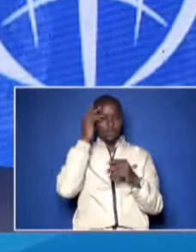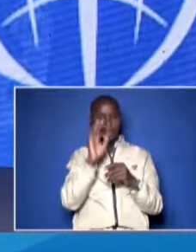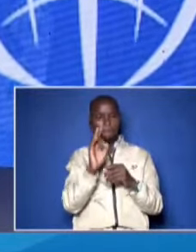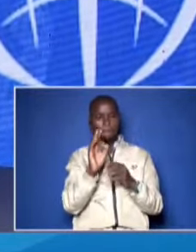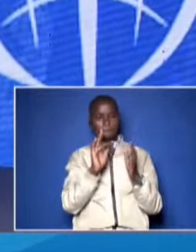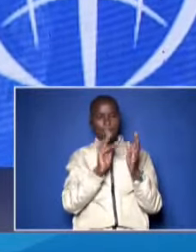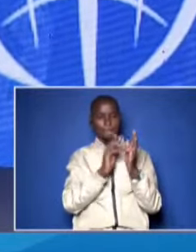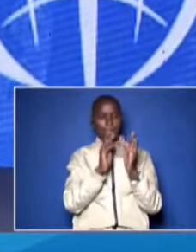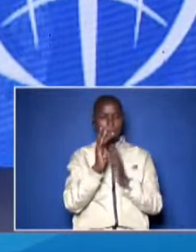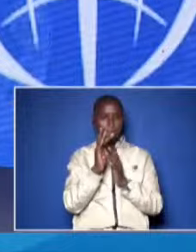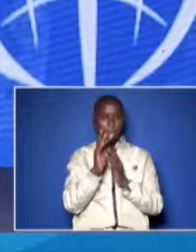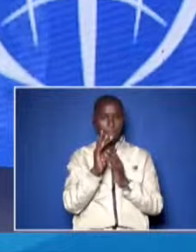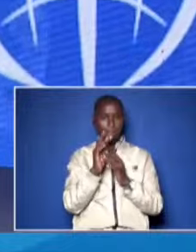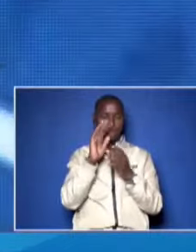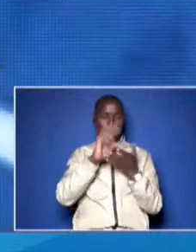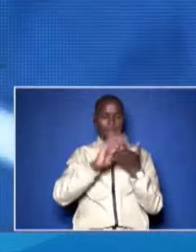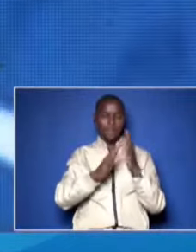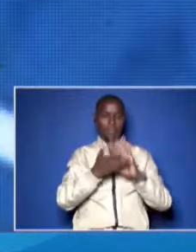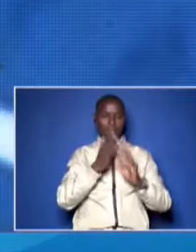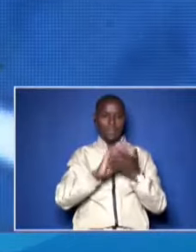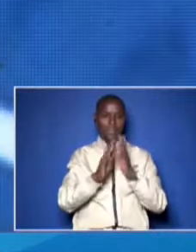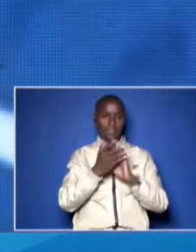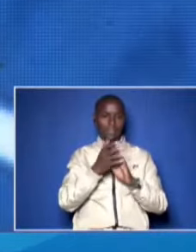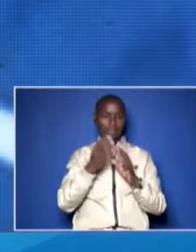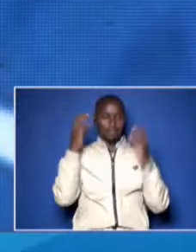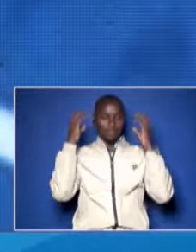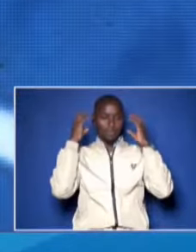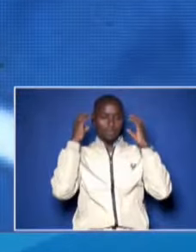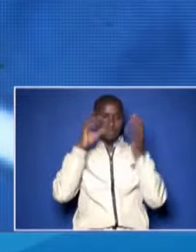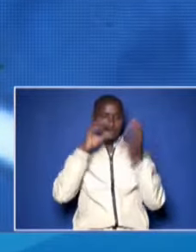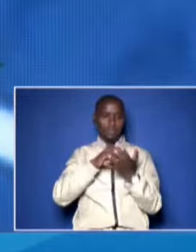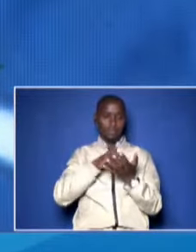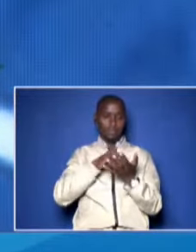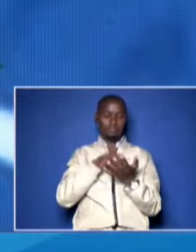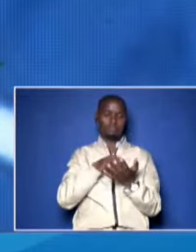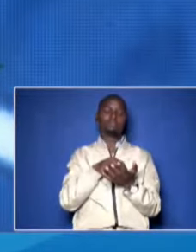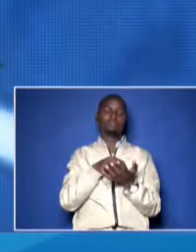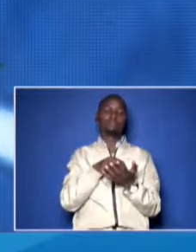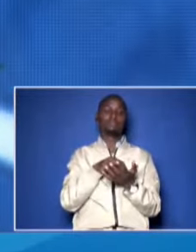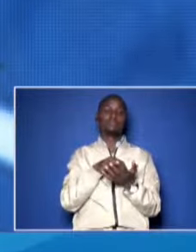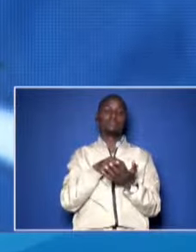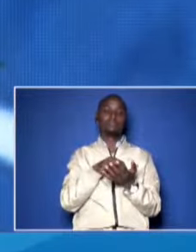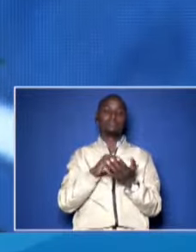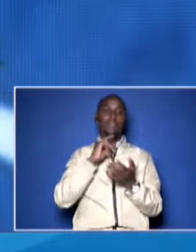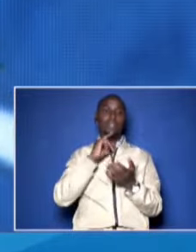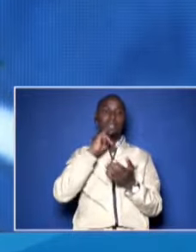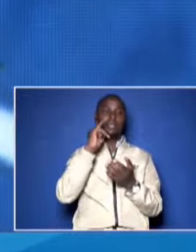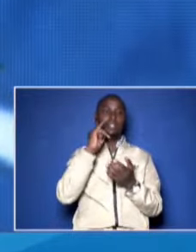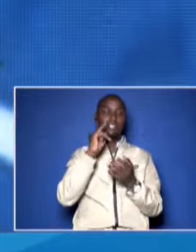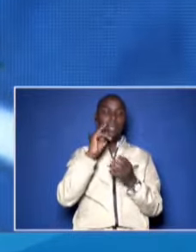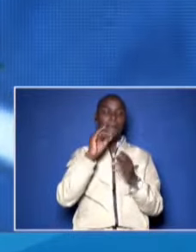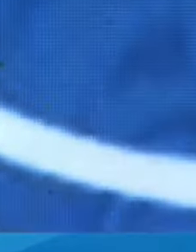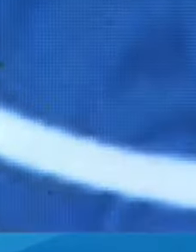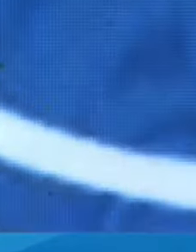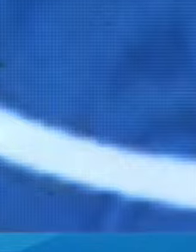Bible without a college course is more